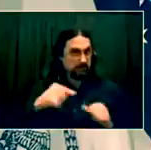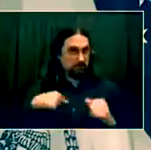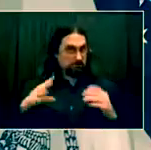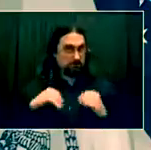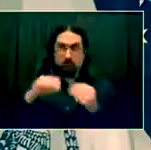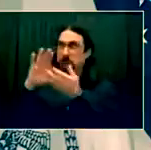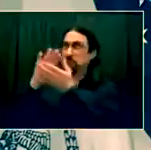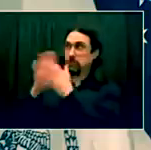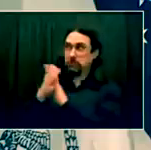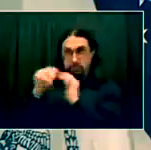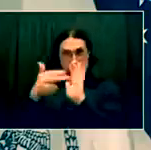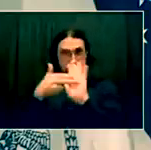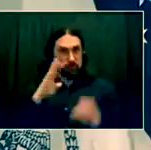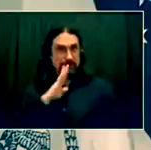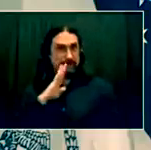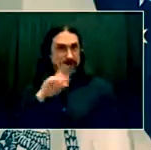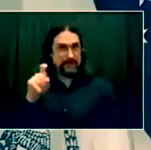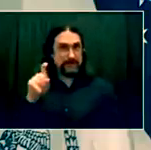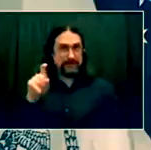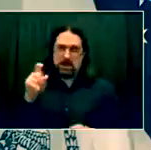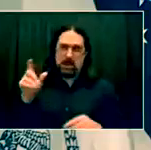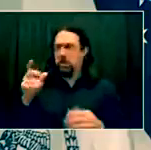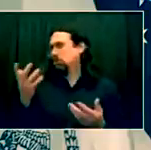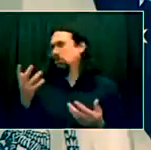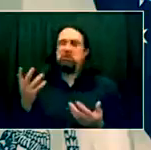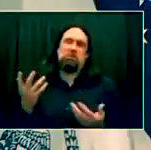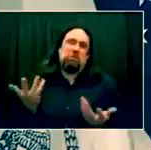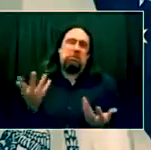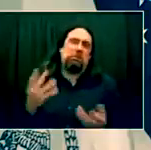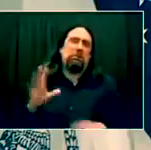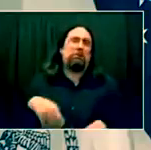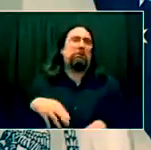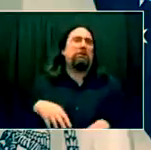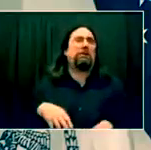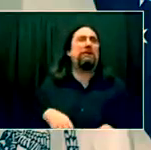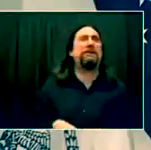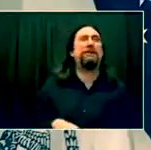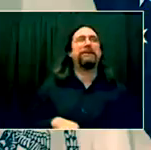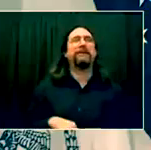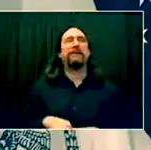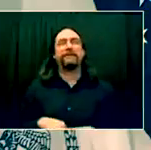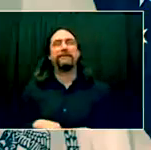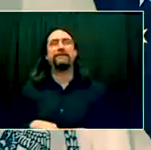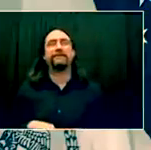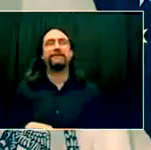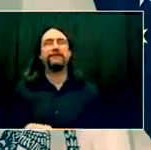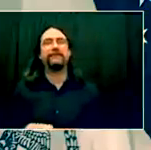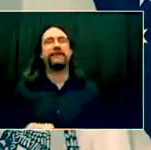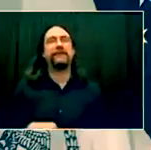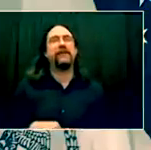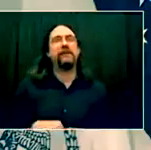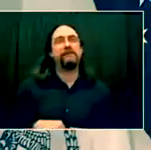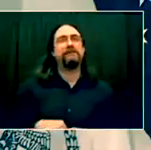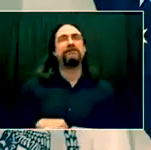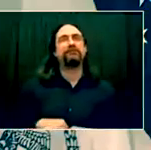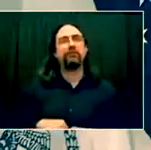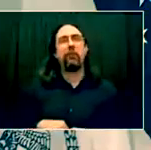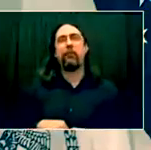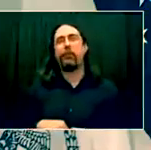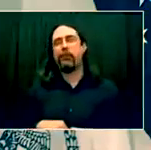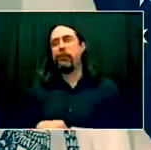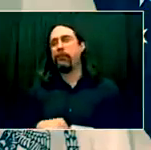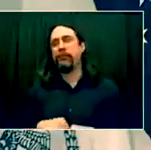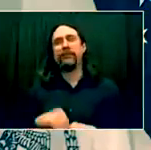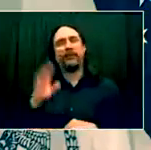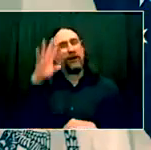this and think about, again, some people love hamburgers, some don't. Really want to respect all ways of life. But